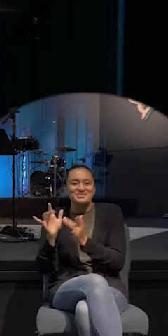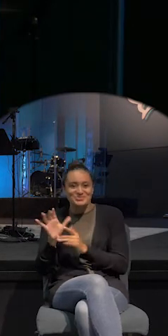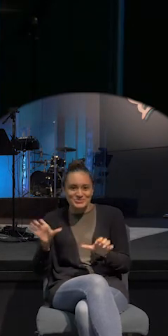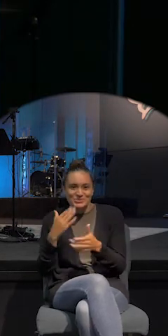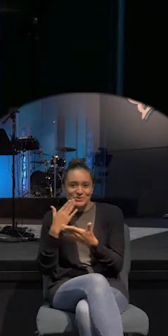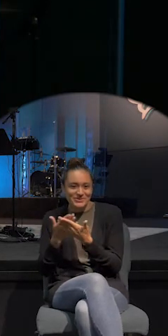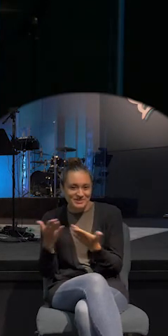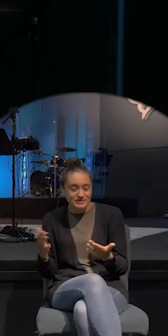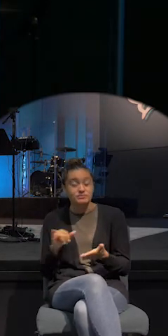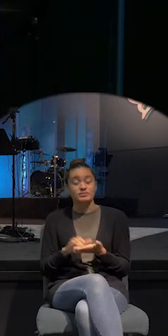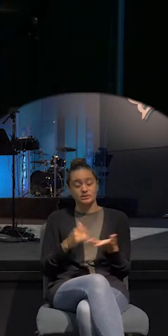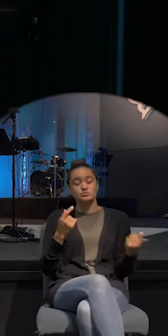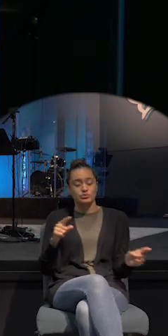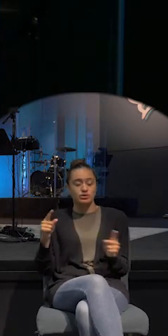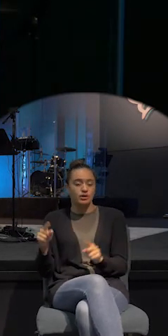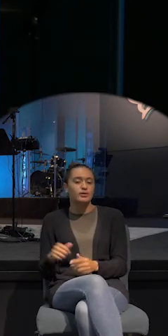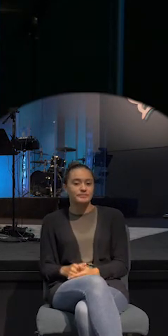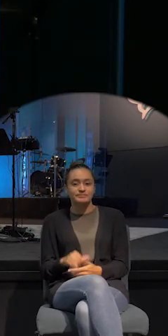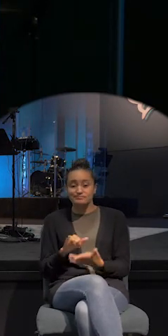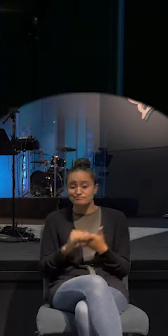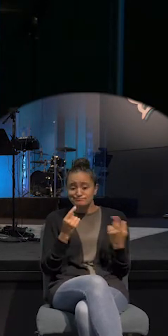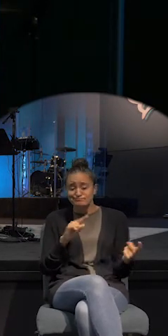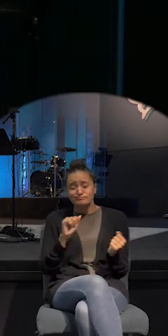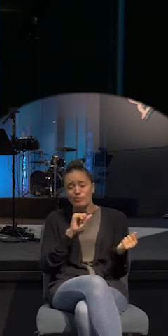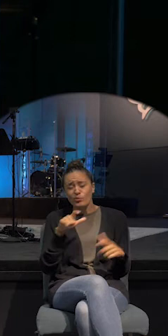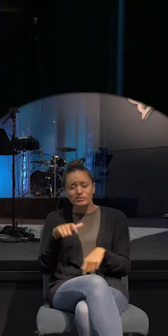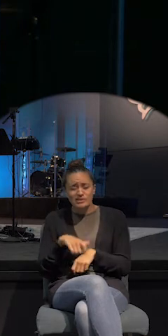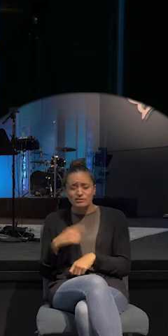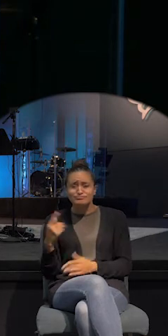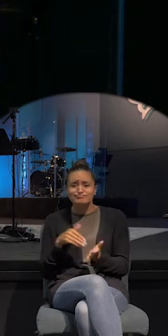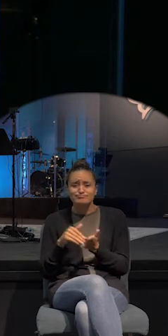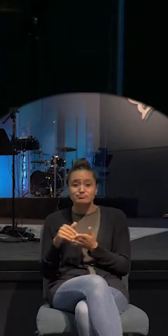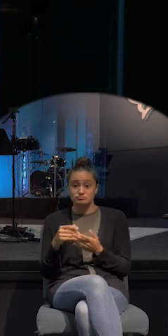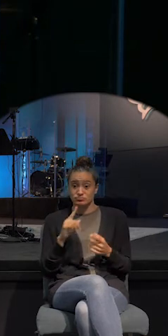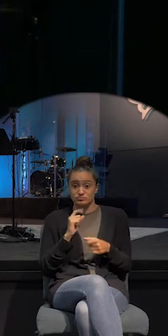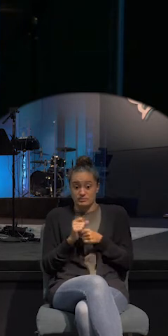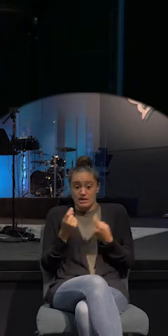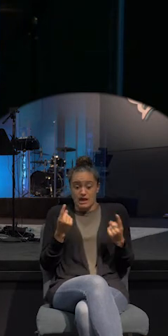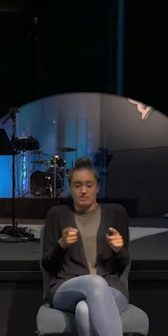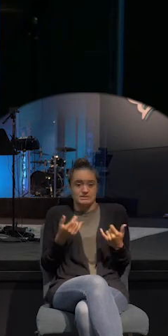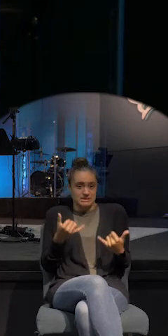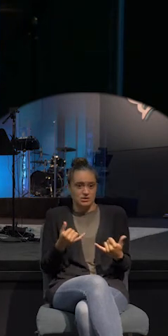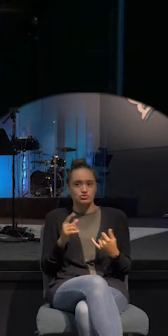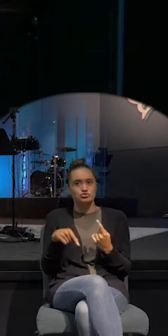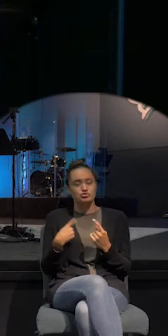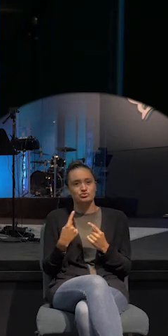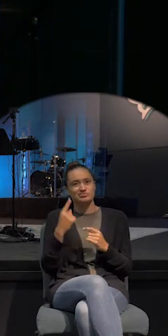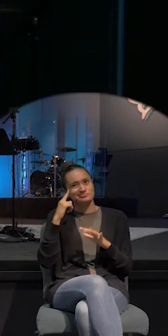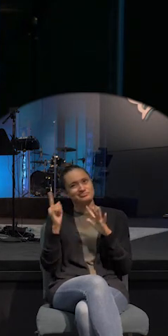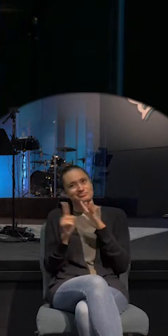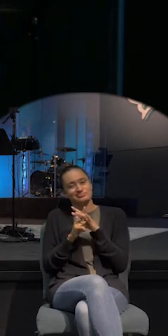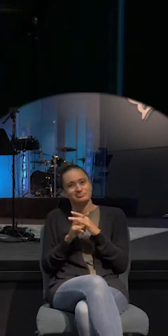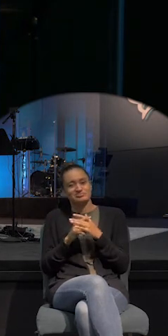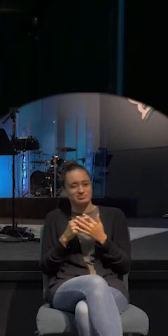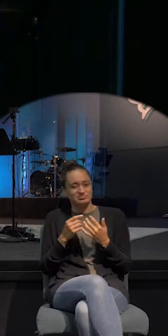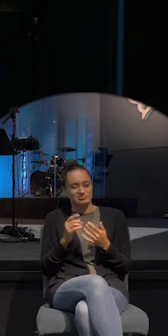on. That goes on all the time. I mean, it even goes on now, just to think of this out loud,